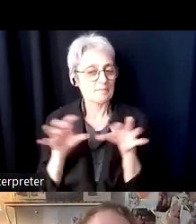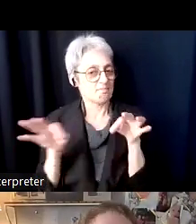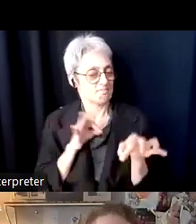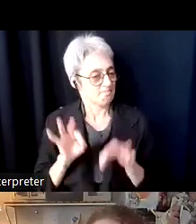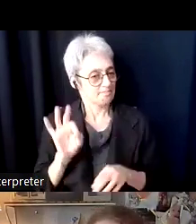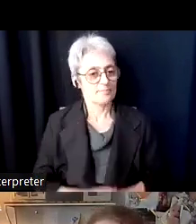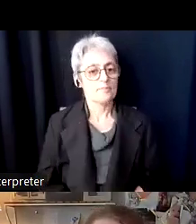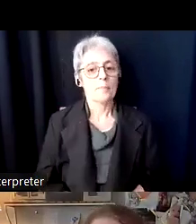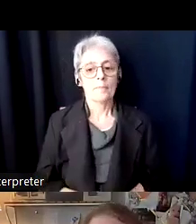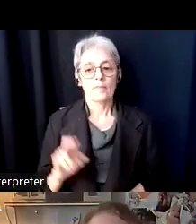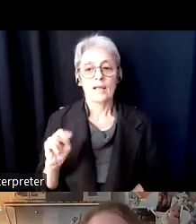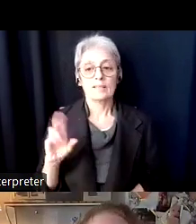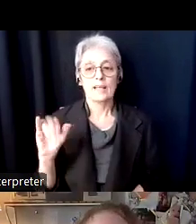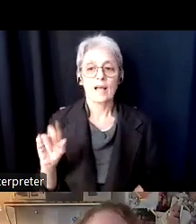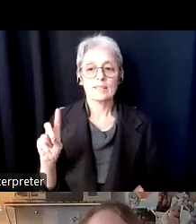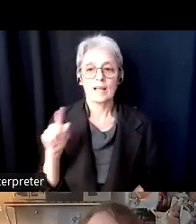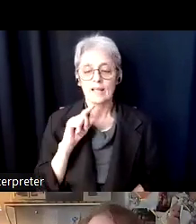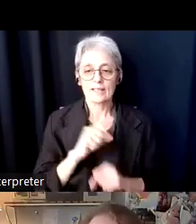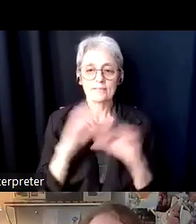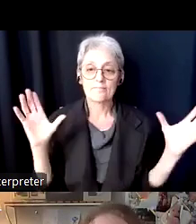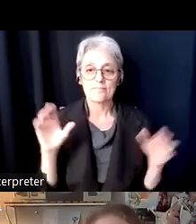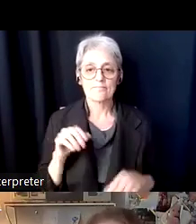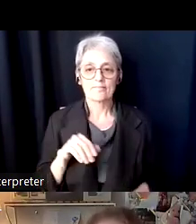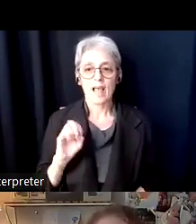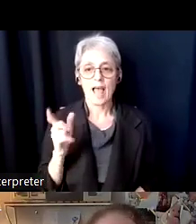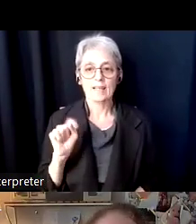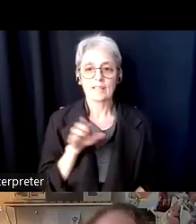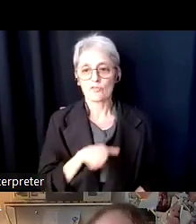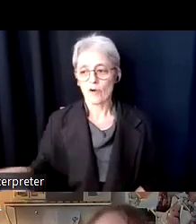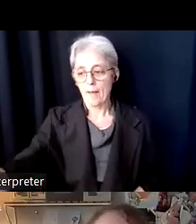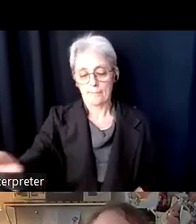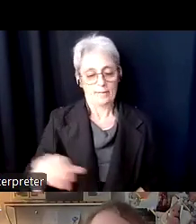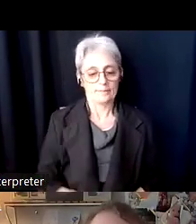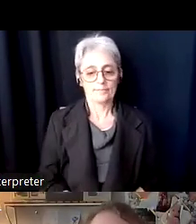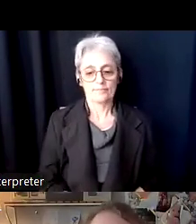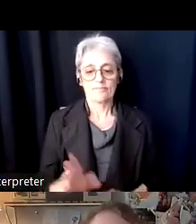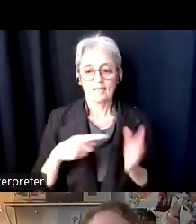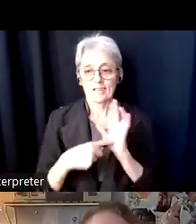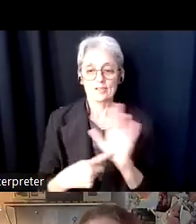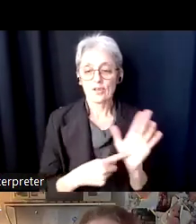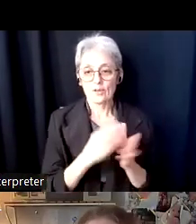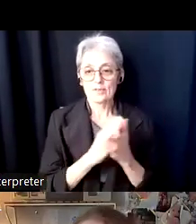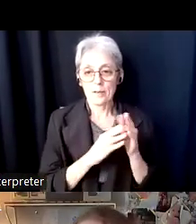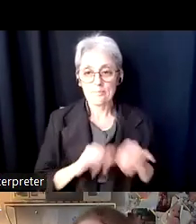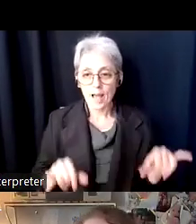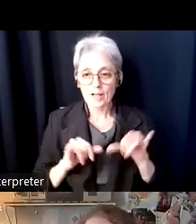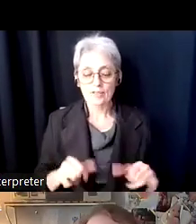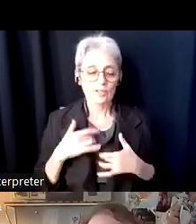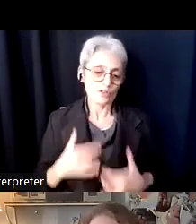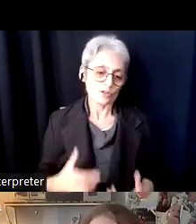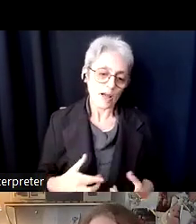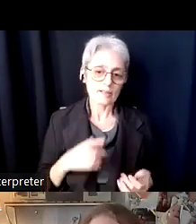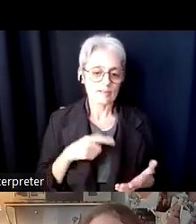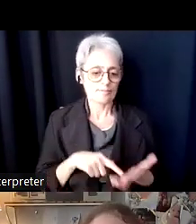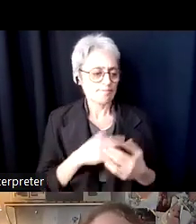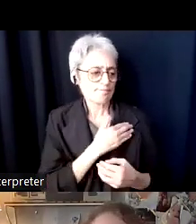as an exit ramp. So the data can reveal patterns and trends and may point to a few areas where you want to look deeper at how your system is